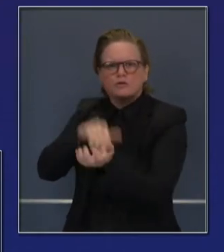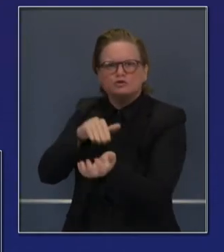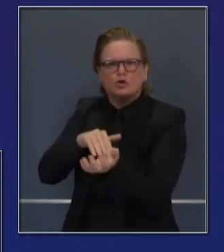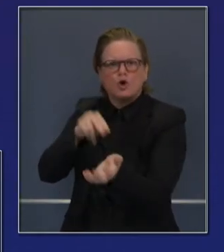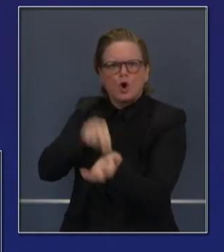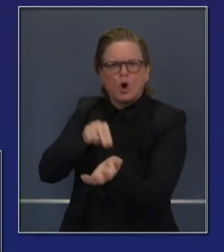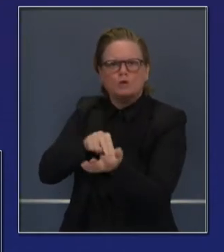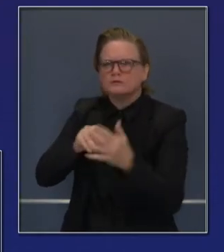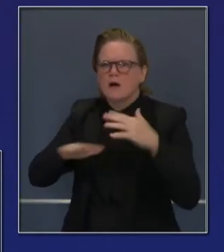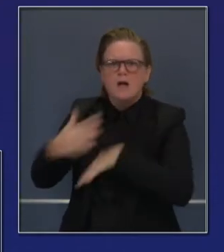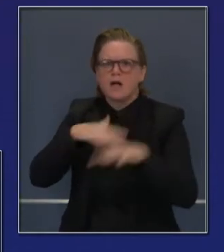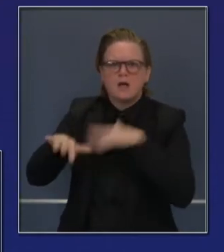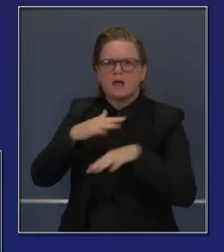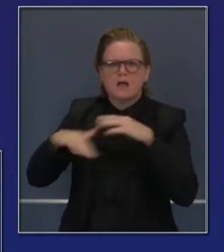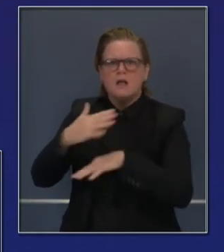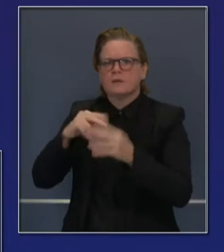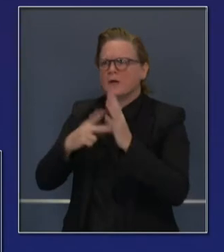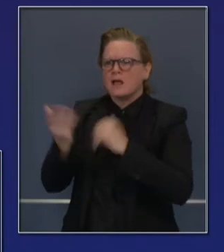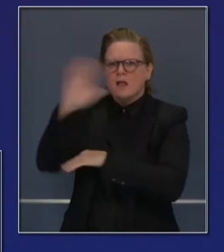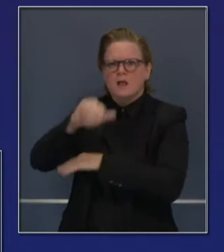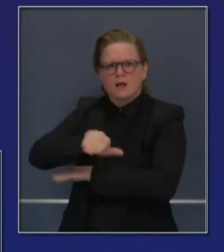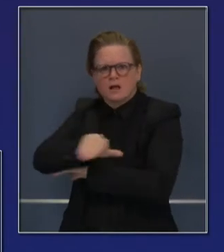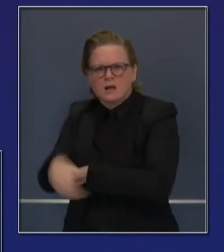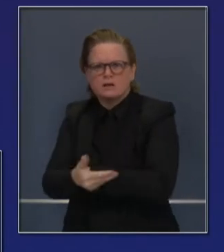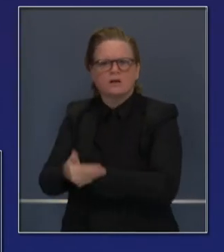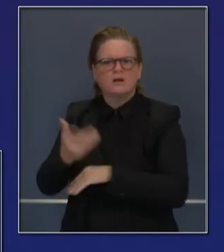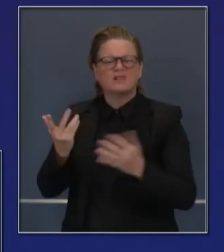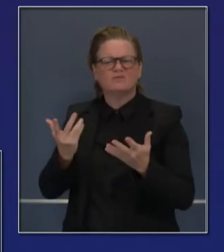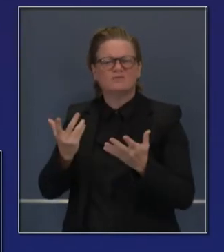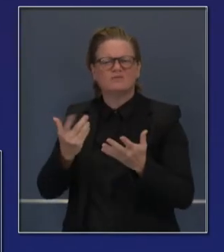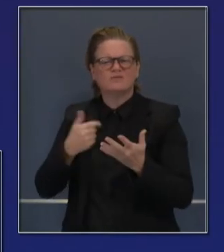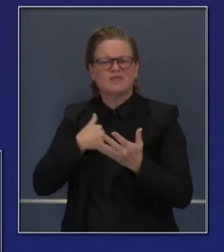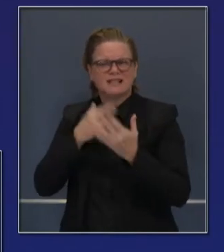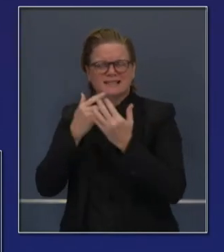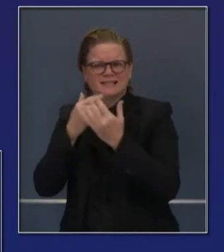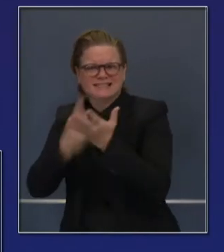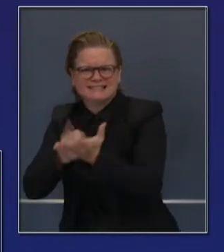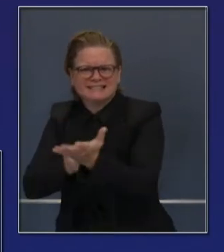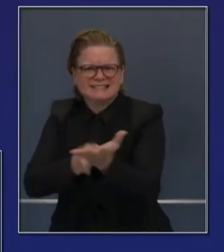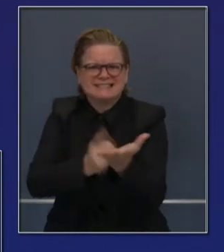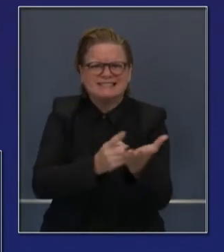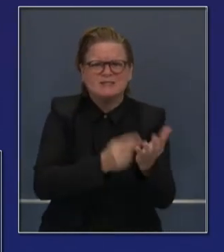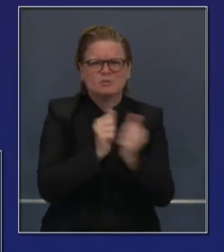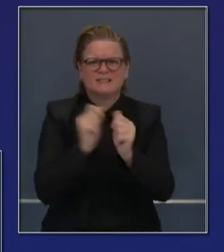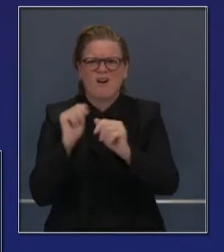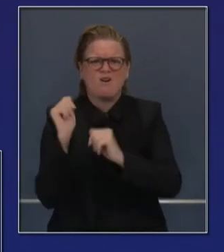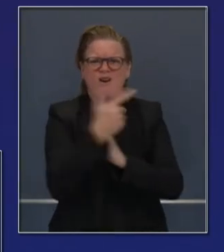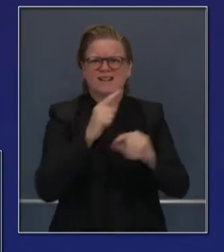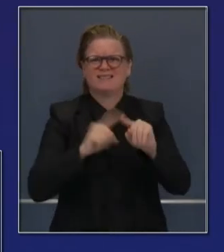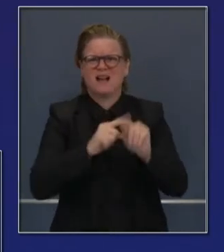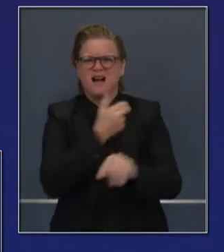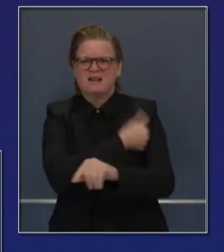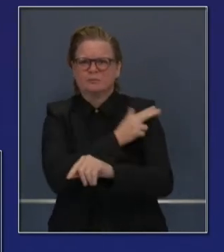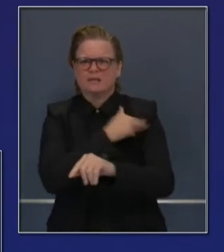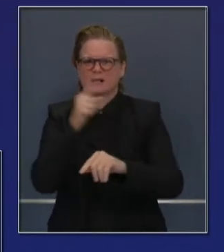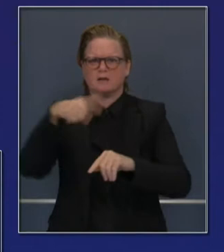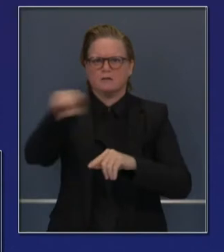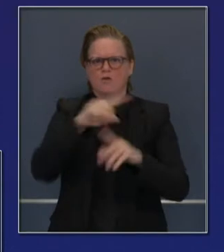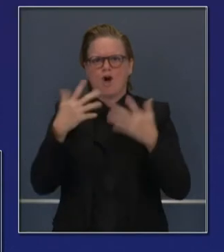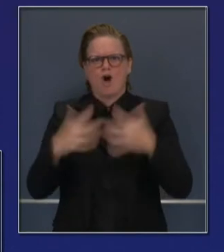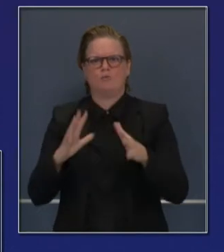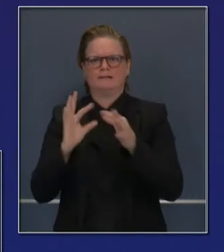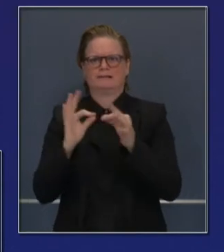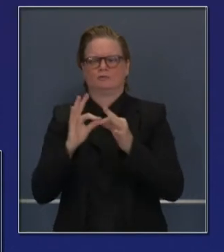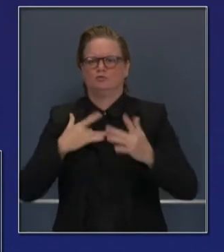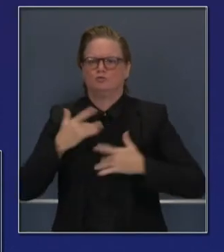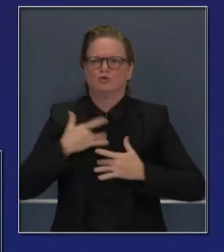with healthcare leaders across the state to understand where their challenges are, making sure that staffing is strong. We